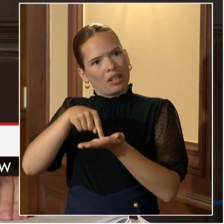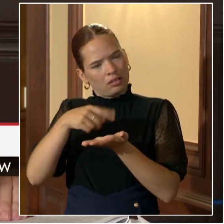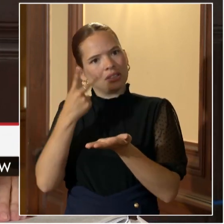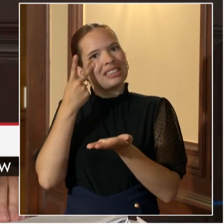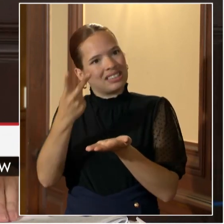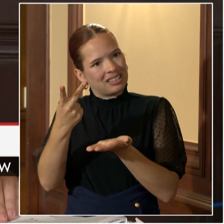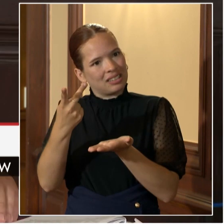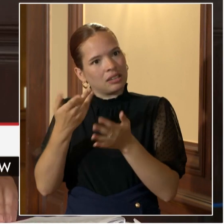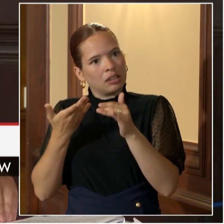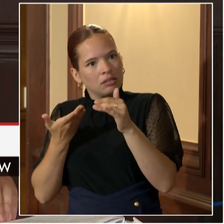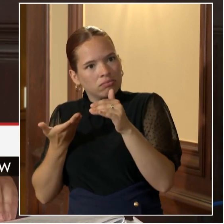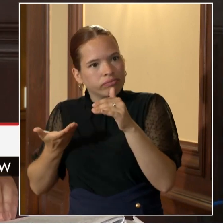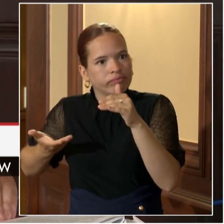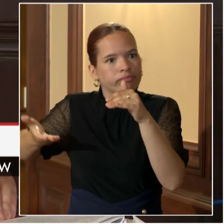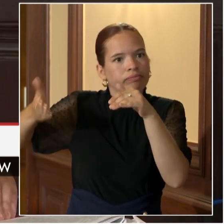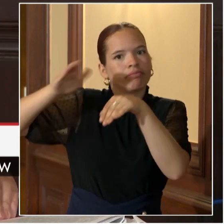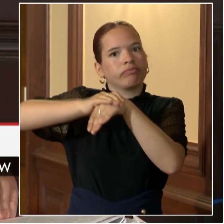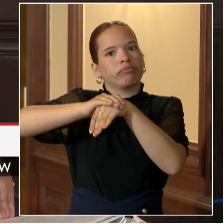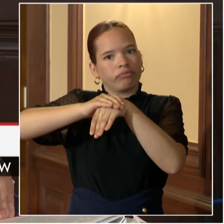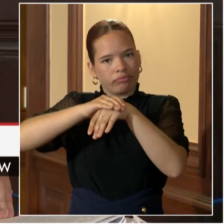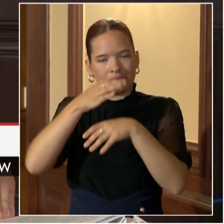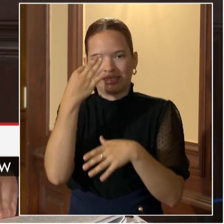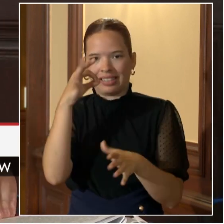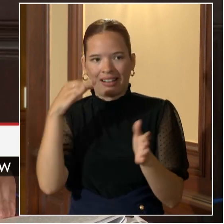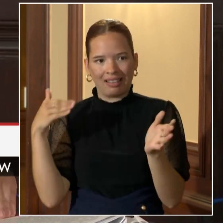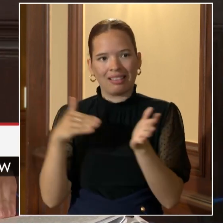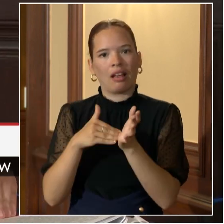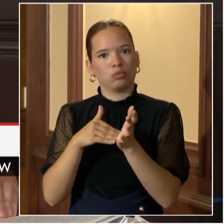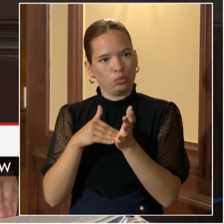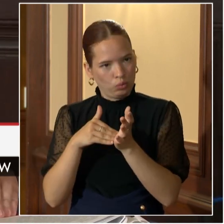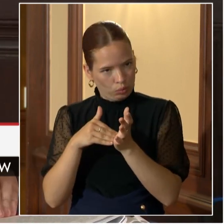2023, specifically a net increase of